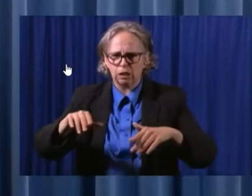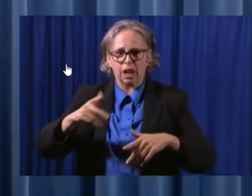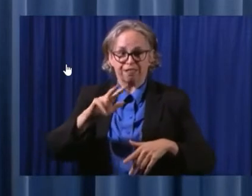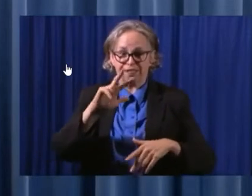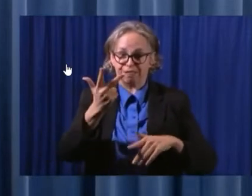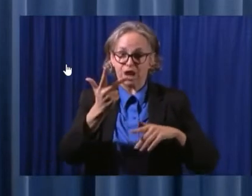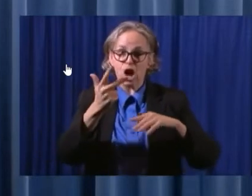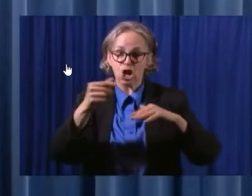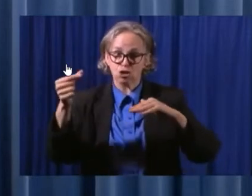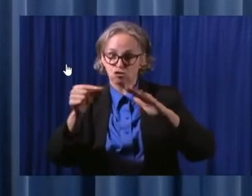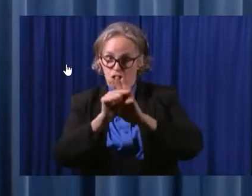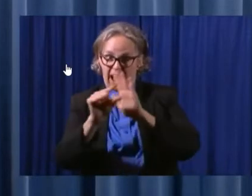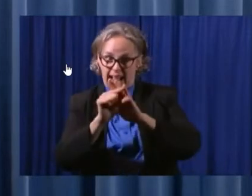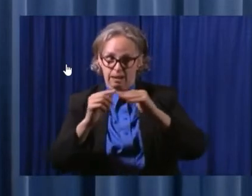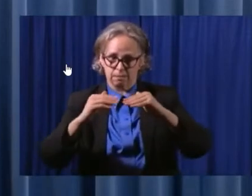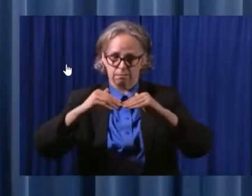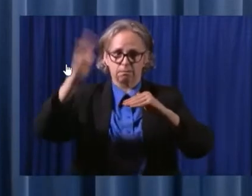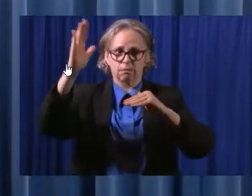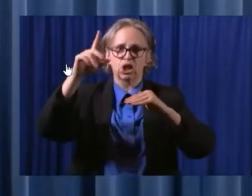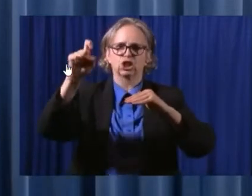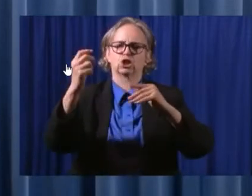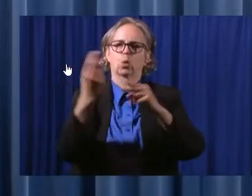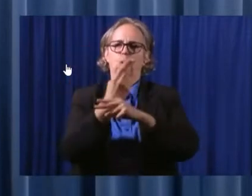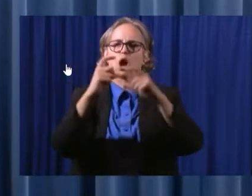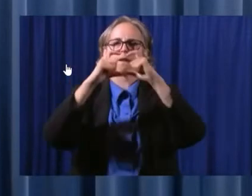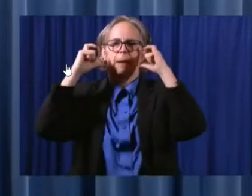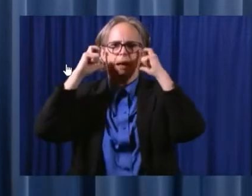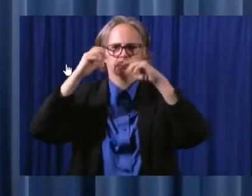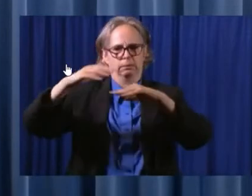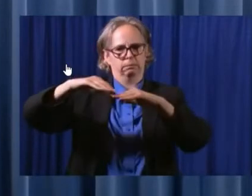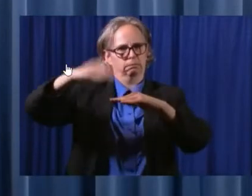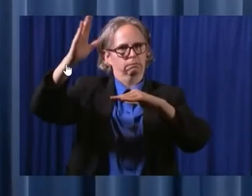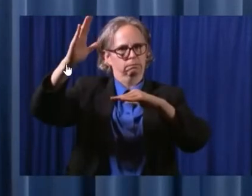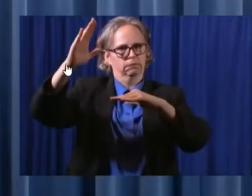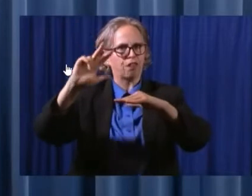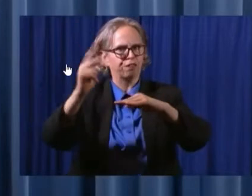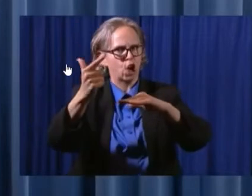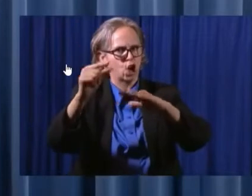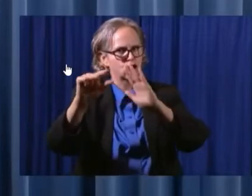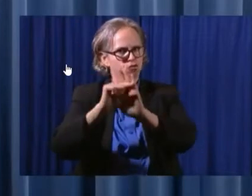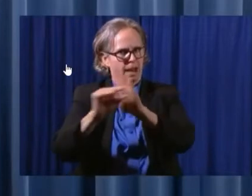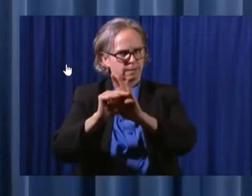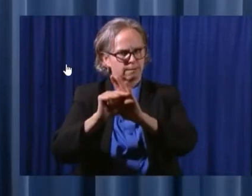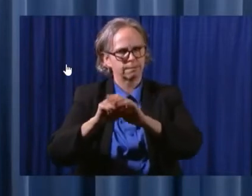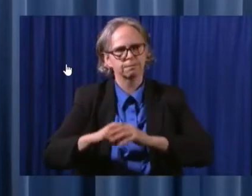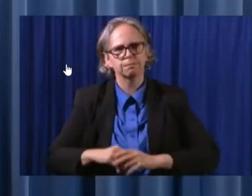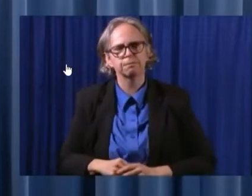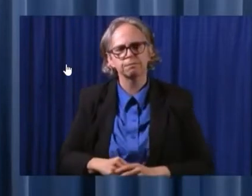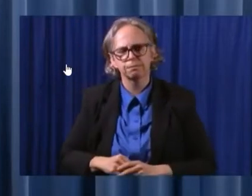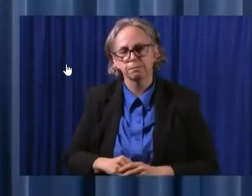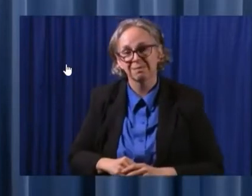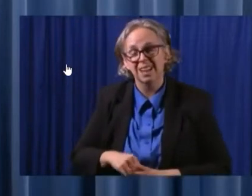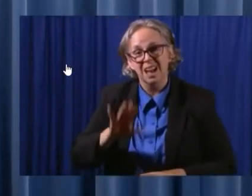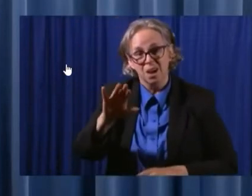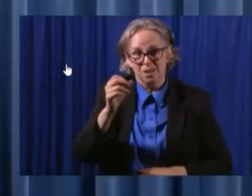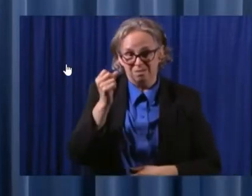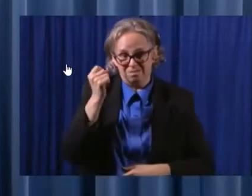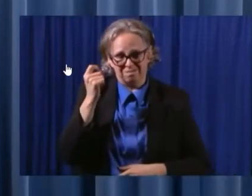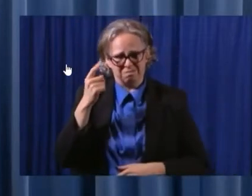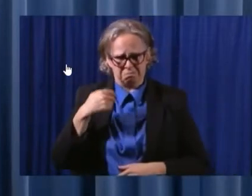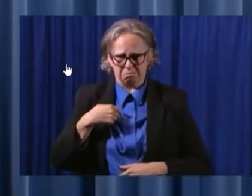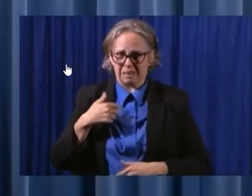should wear face masks. Now, I have tried, and I know the health department and the